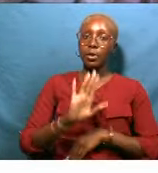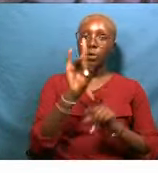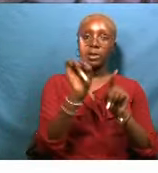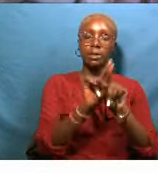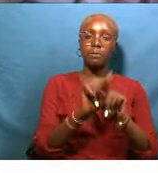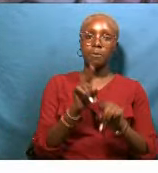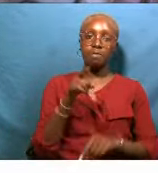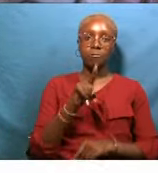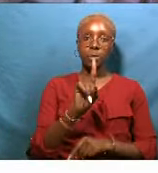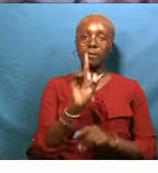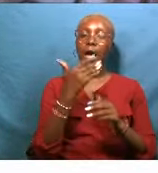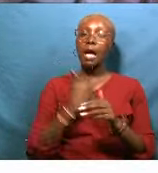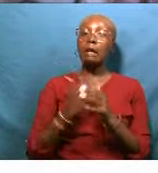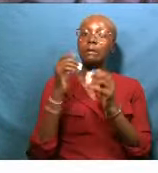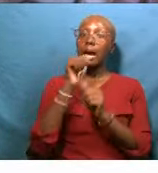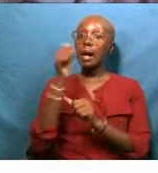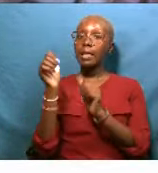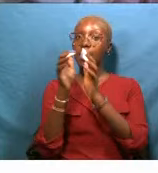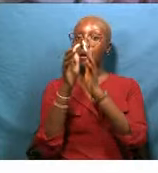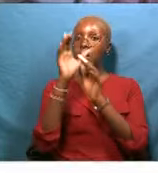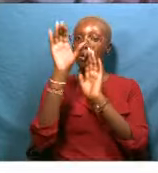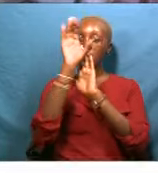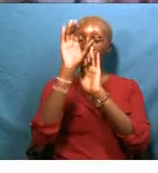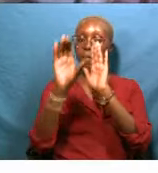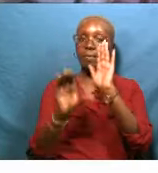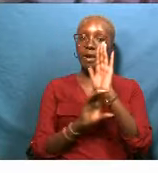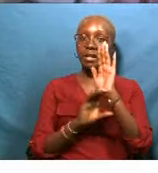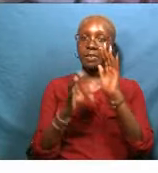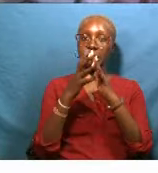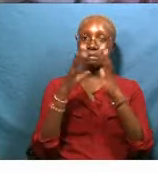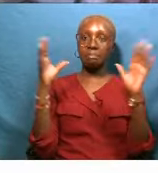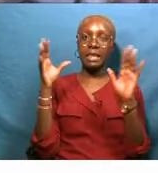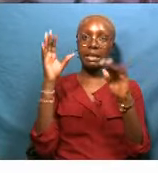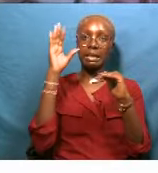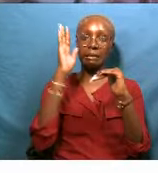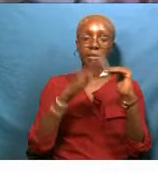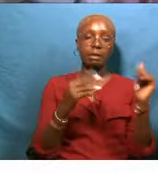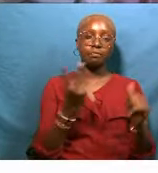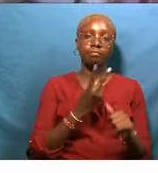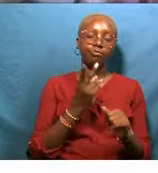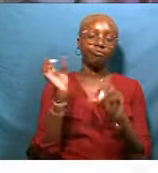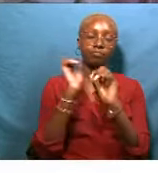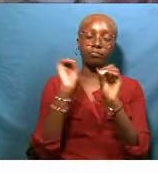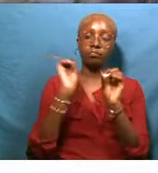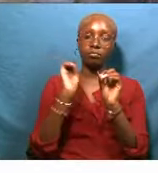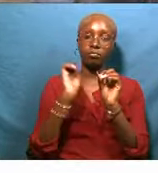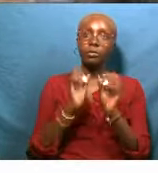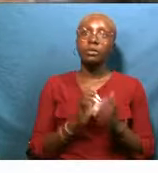yourself. There is no other commandment greater than these.